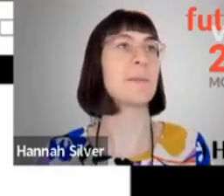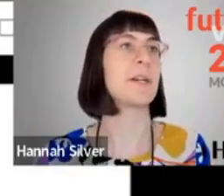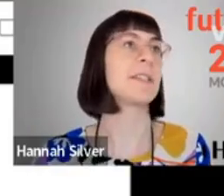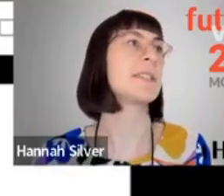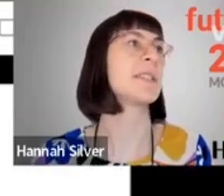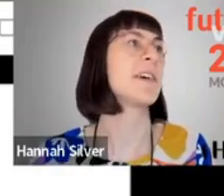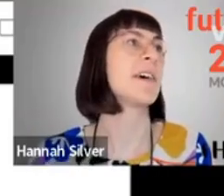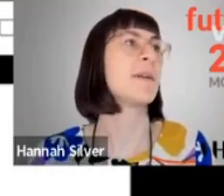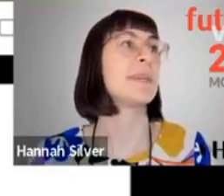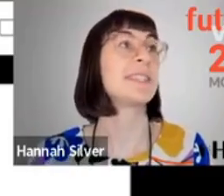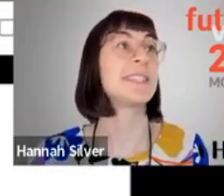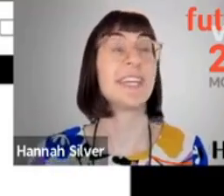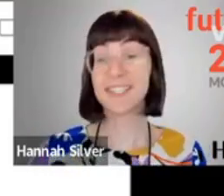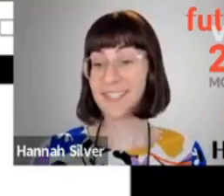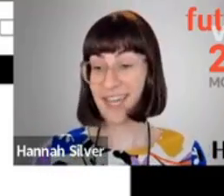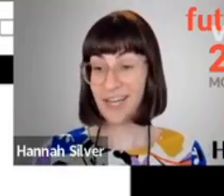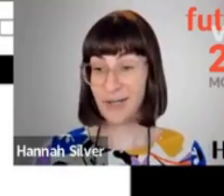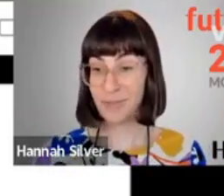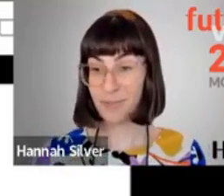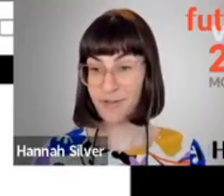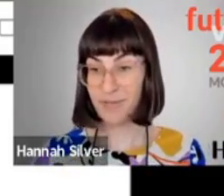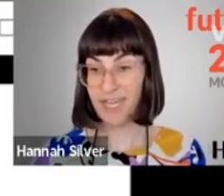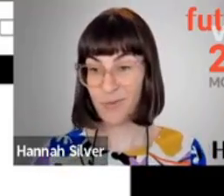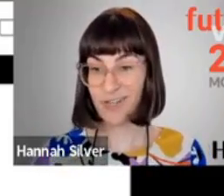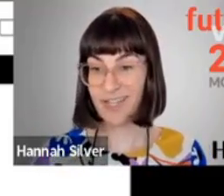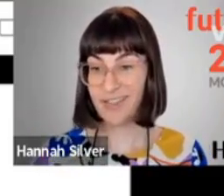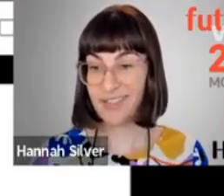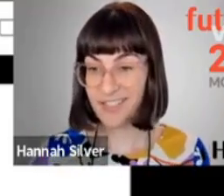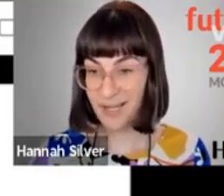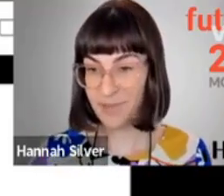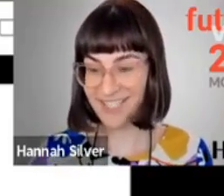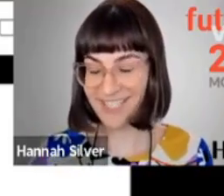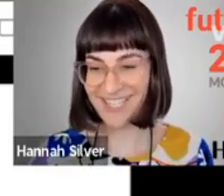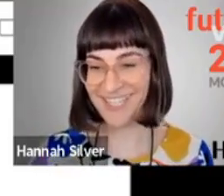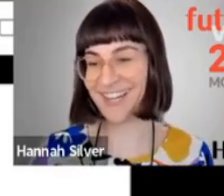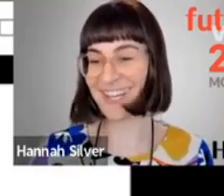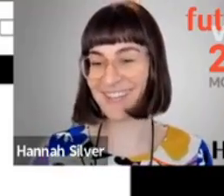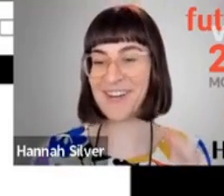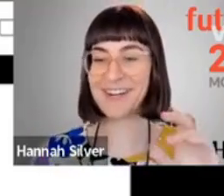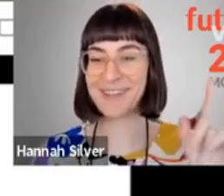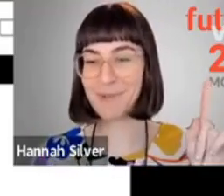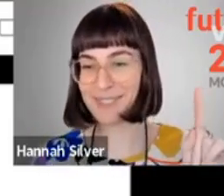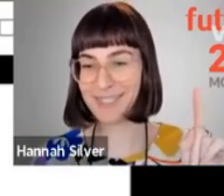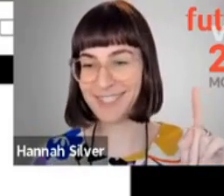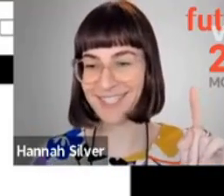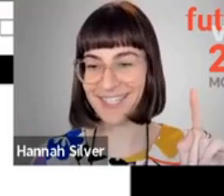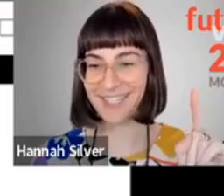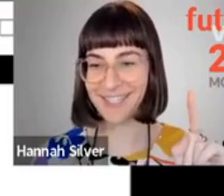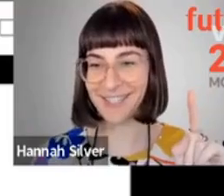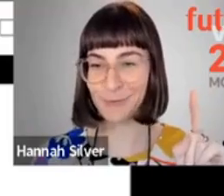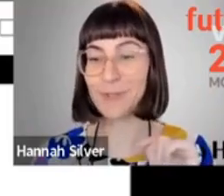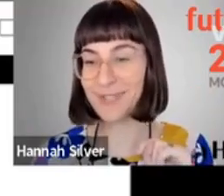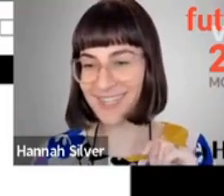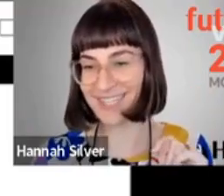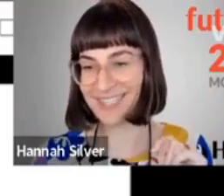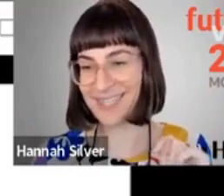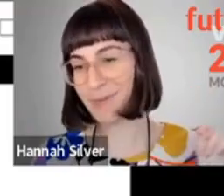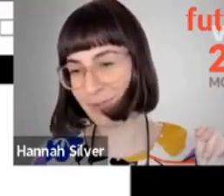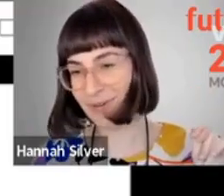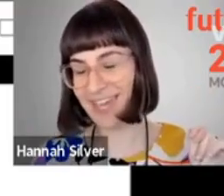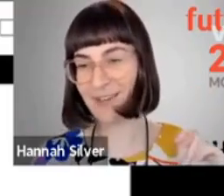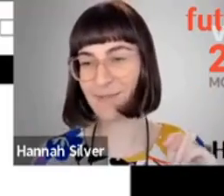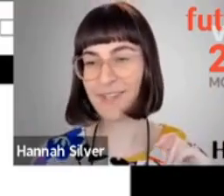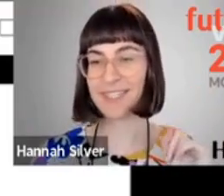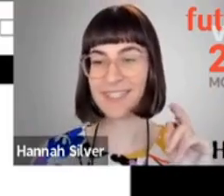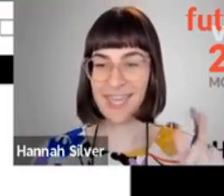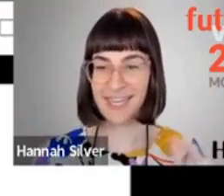deaf experience, mistakes that hearing people have made. What are like the dumbest, sorry, what are the most rude things that